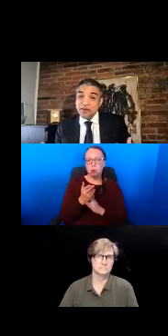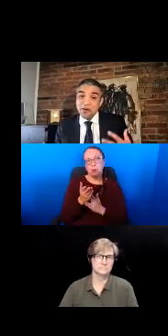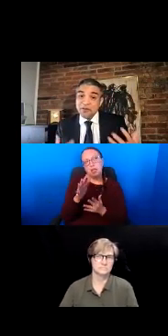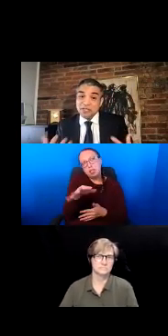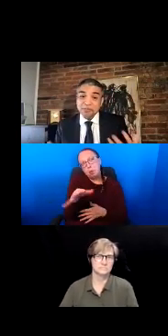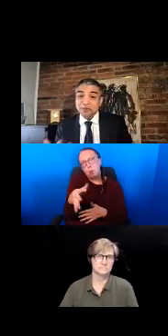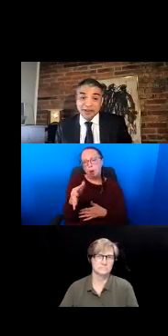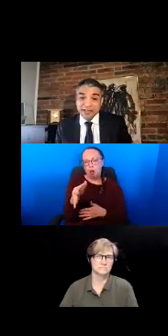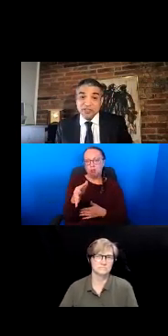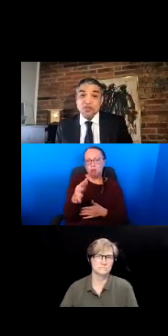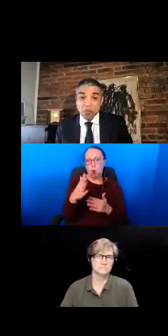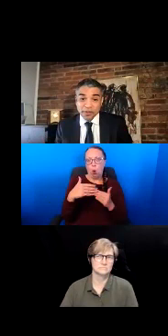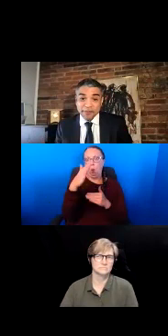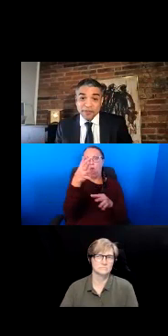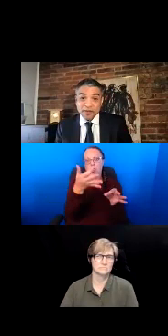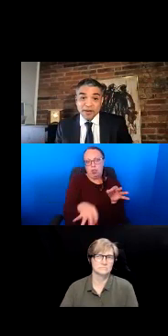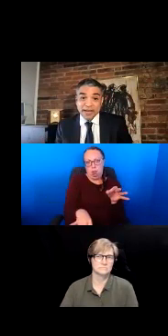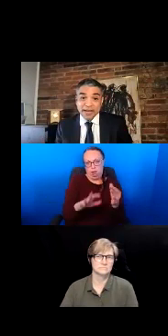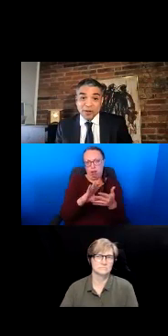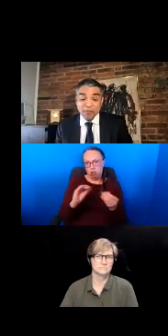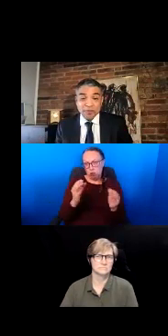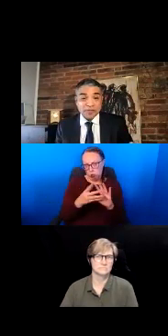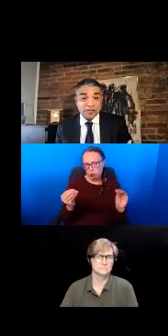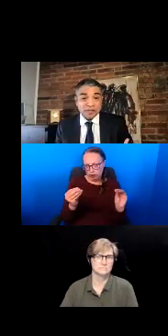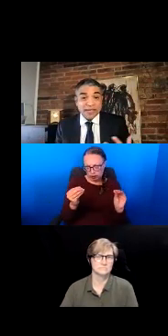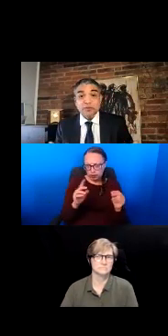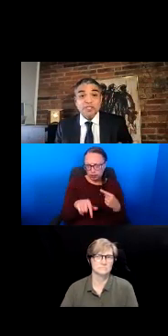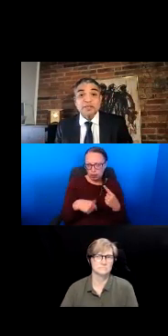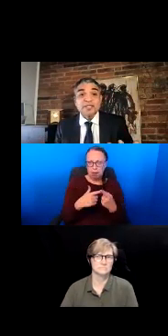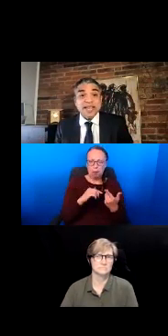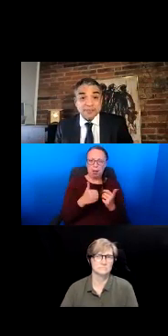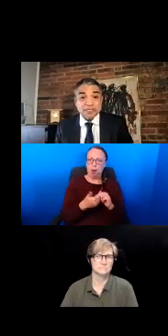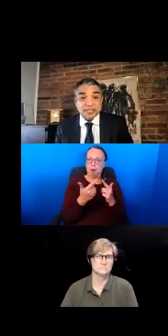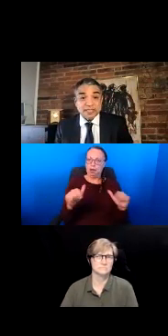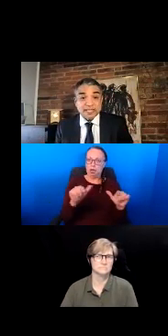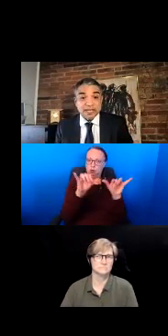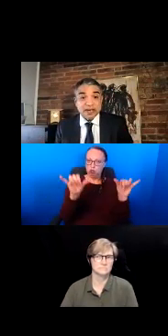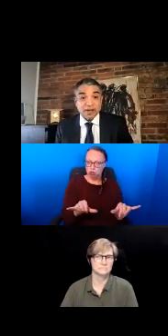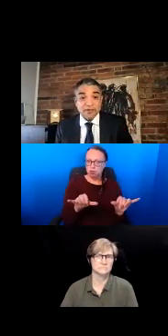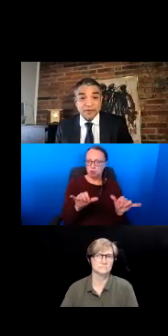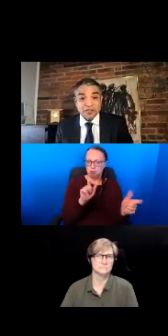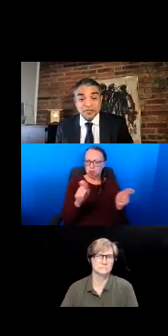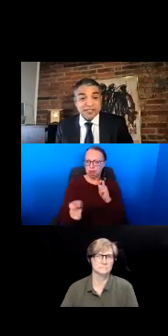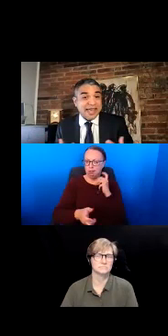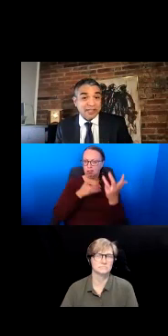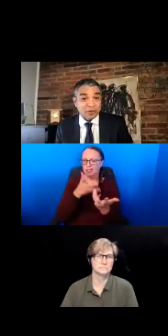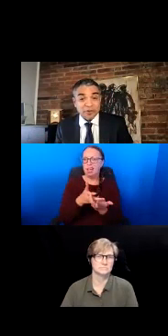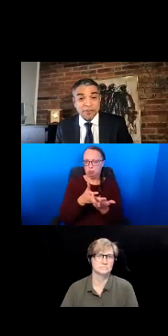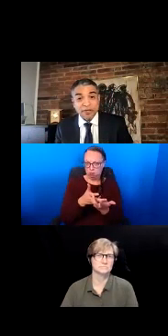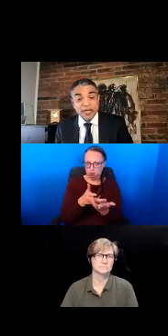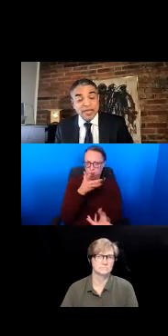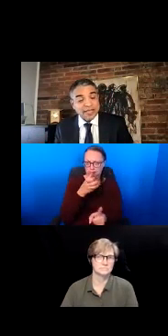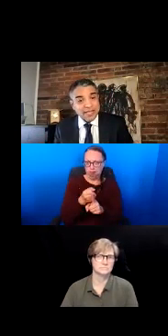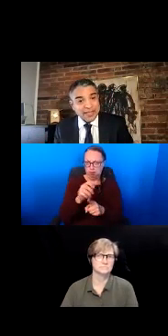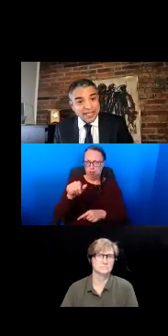somewhat oversimplified story about how the language system adapts in the setting of aphasia. So that's the allegory